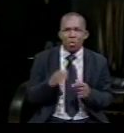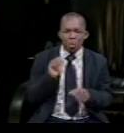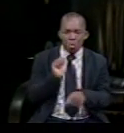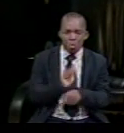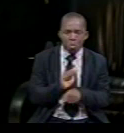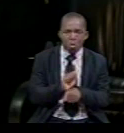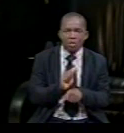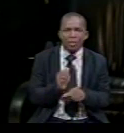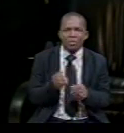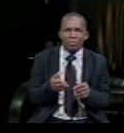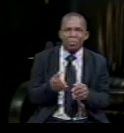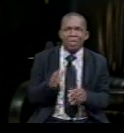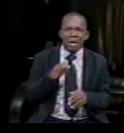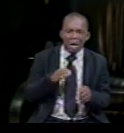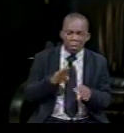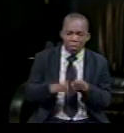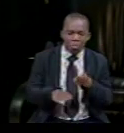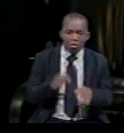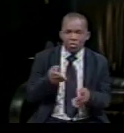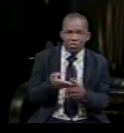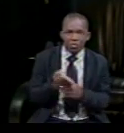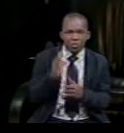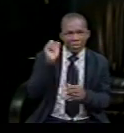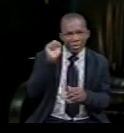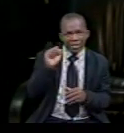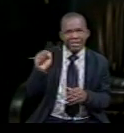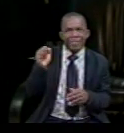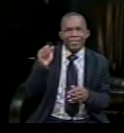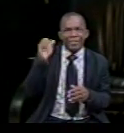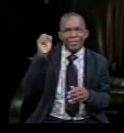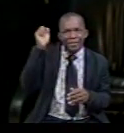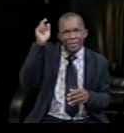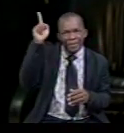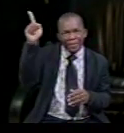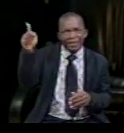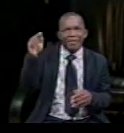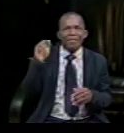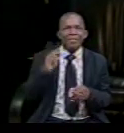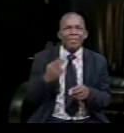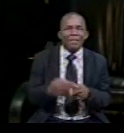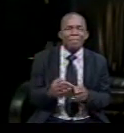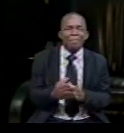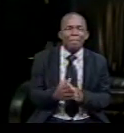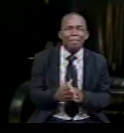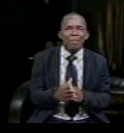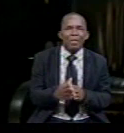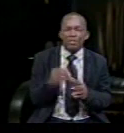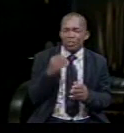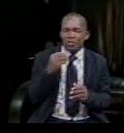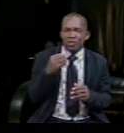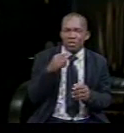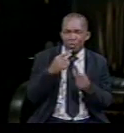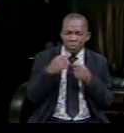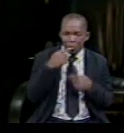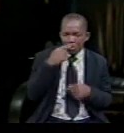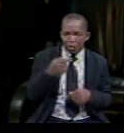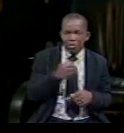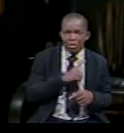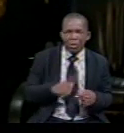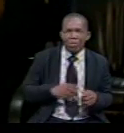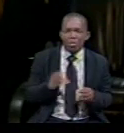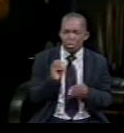up, to make us formidable, empower us, renew us. Speak to the Lord. Father, new sharp threshing